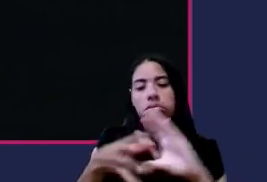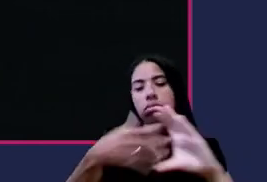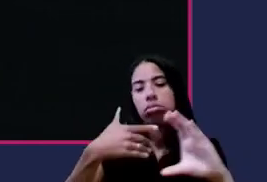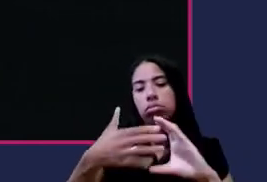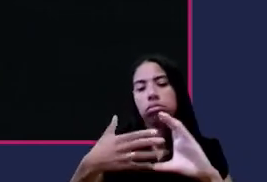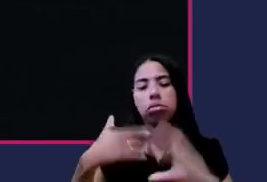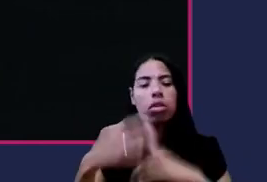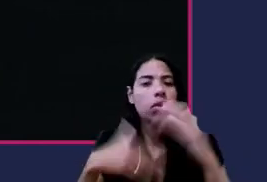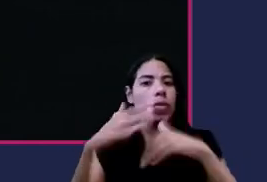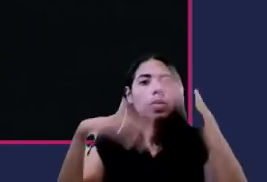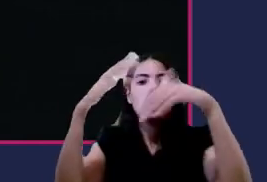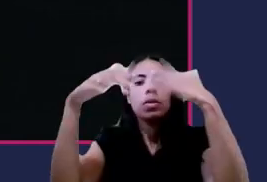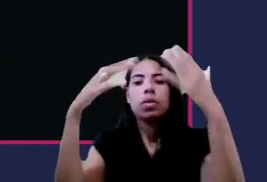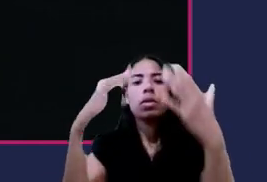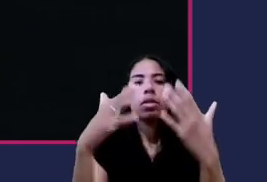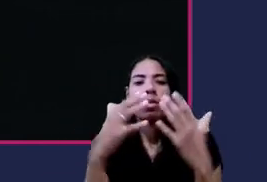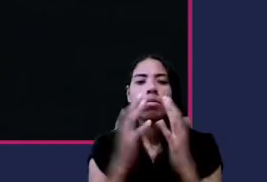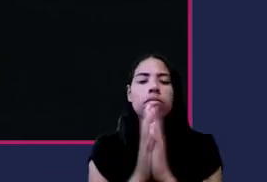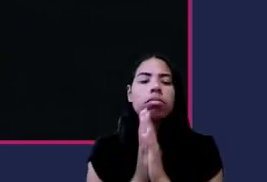it.